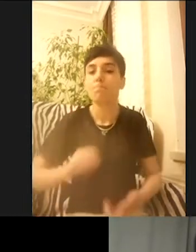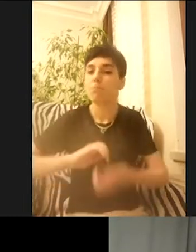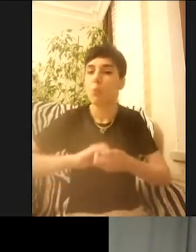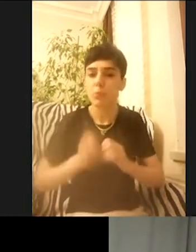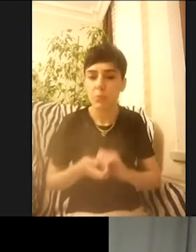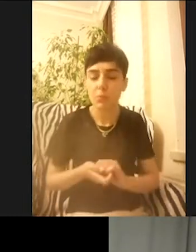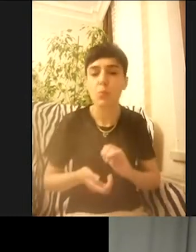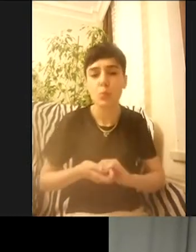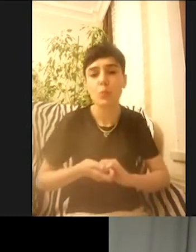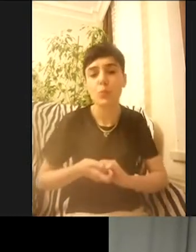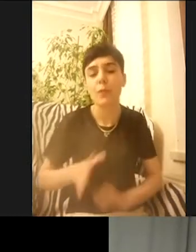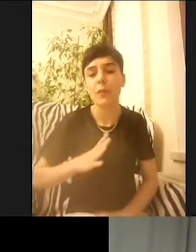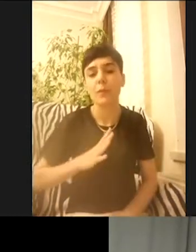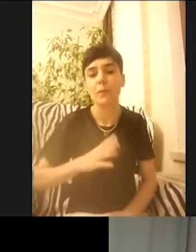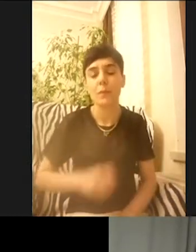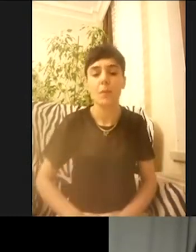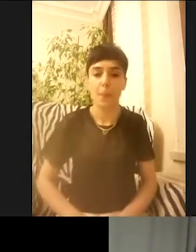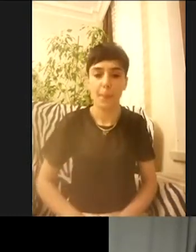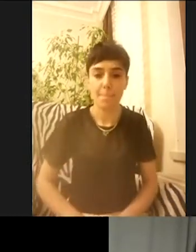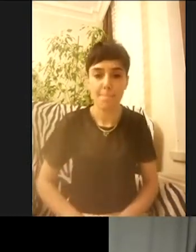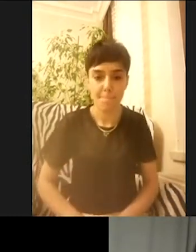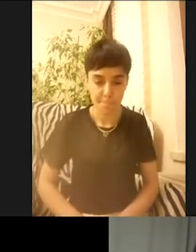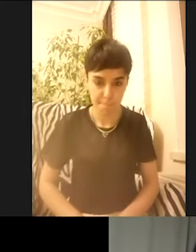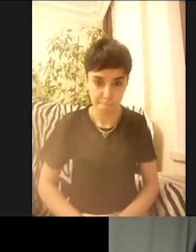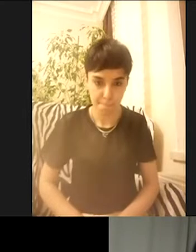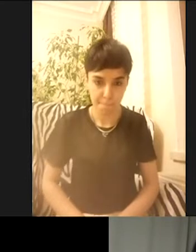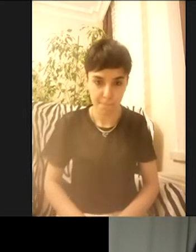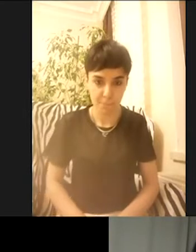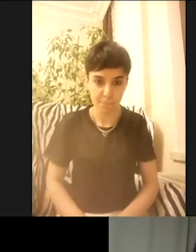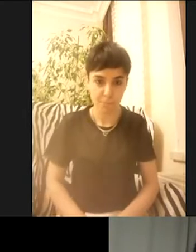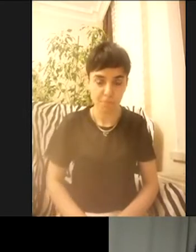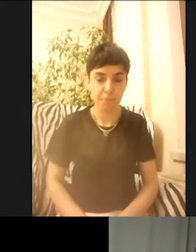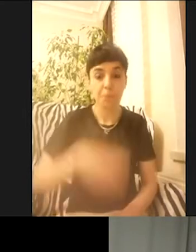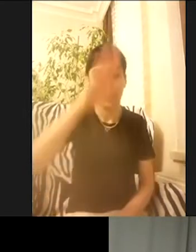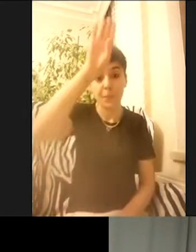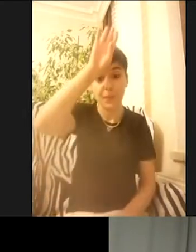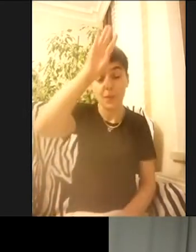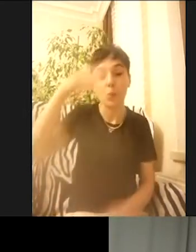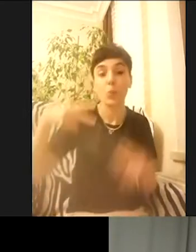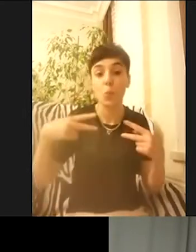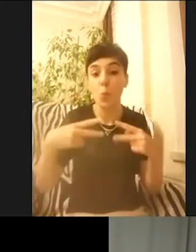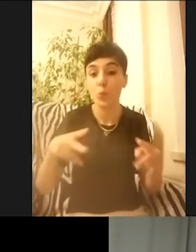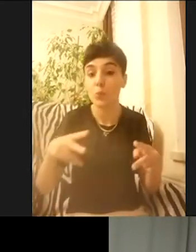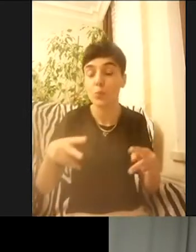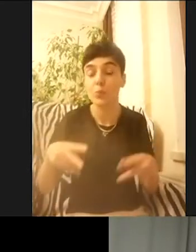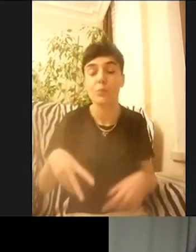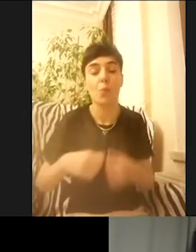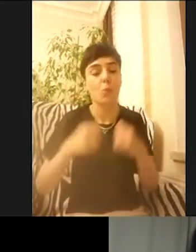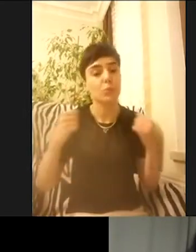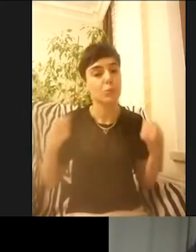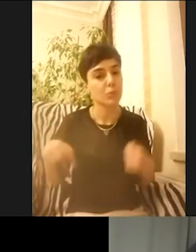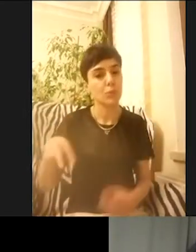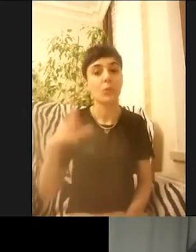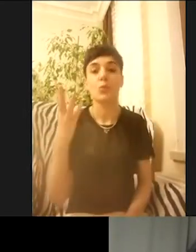in Istanbul. Therefore, if a Balkan Pride were to be organized among the candidate countries of European Union, one of the places